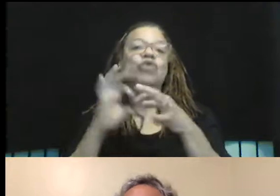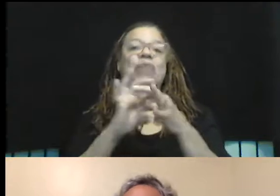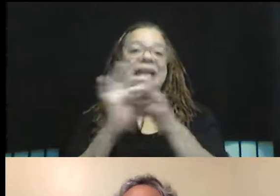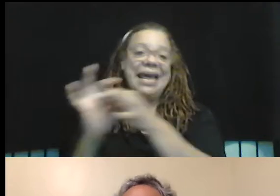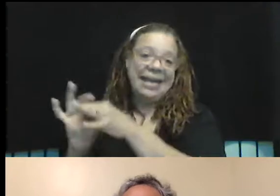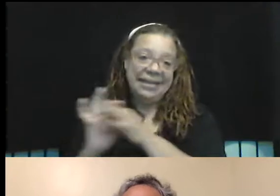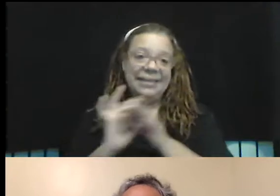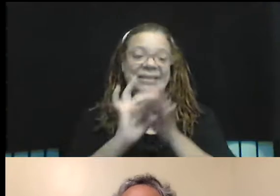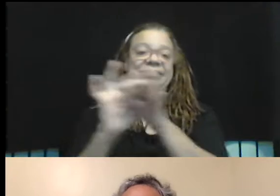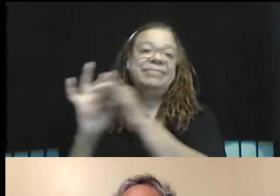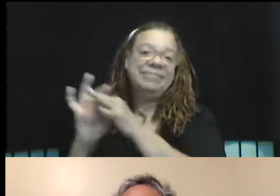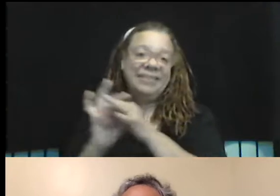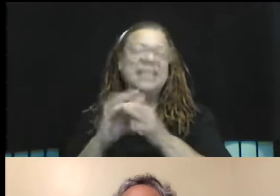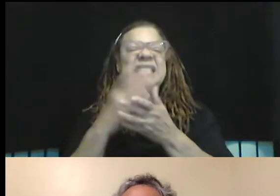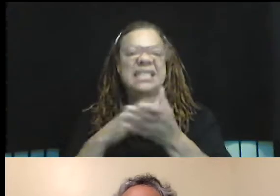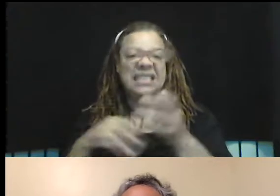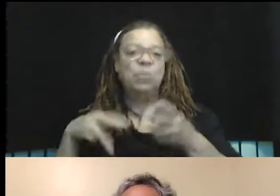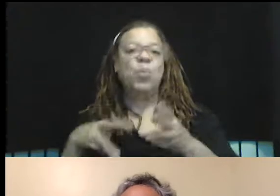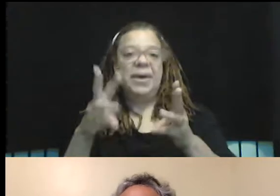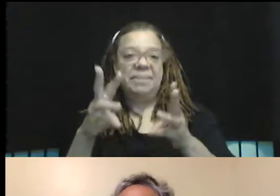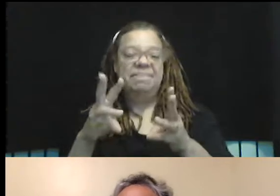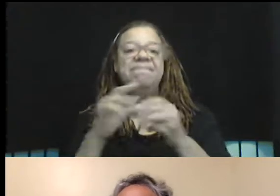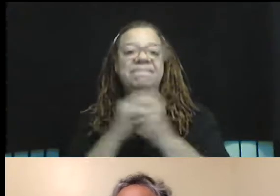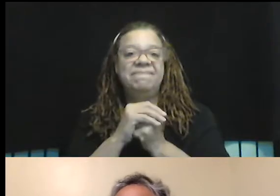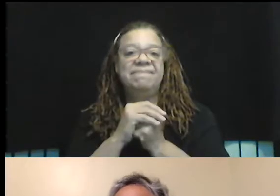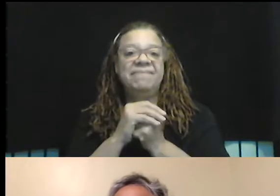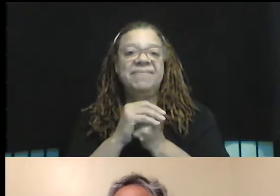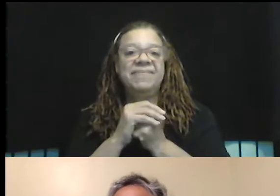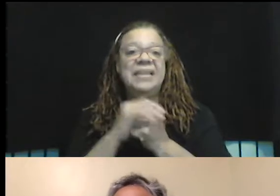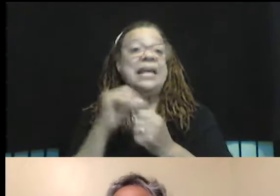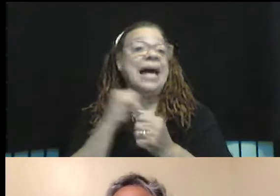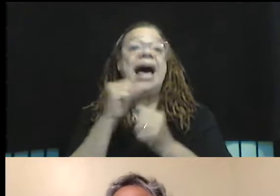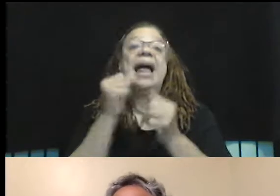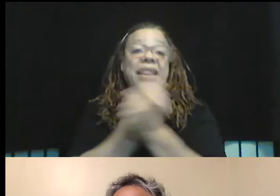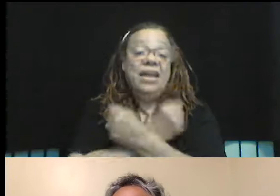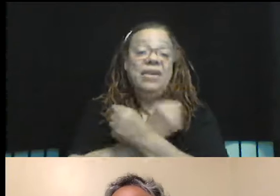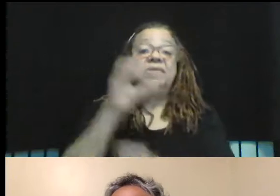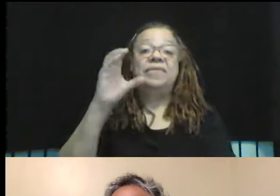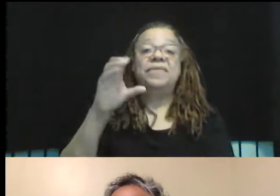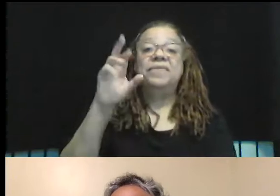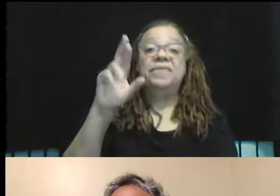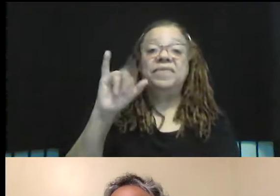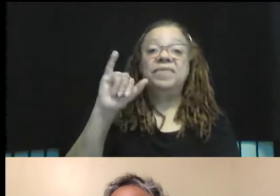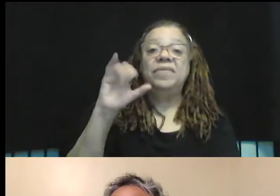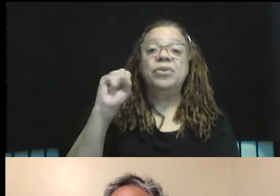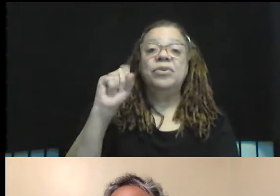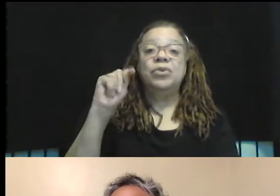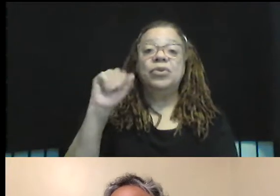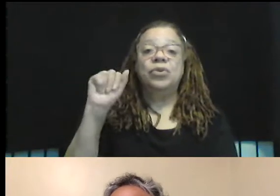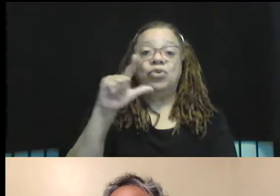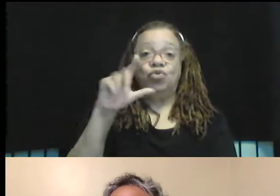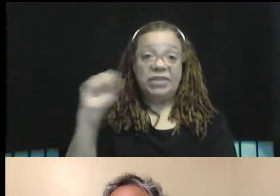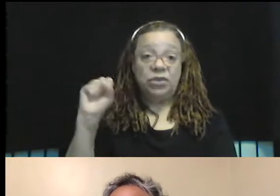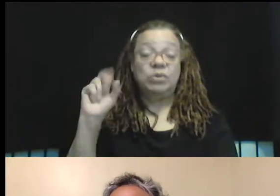in some way. Hmm. Yeah, like I'm into crystals too. I like using crystals